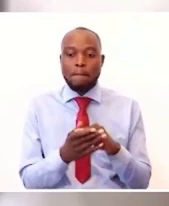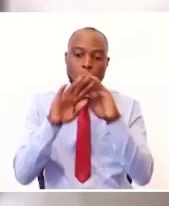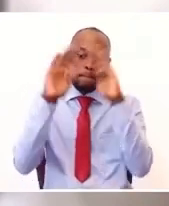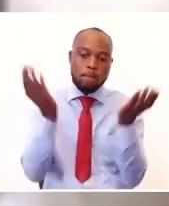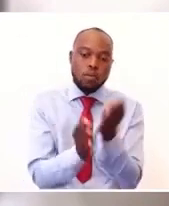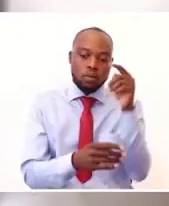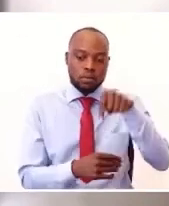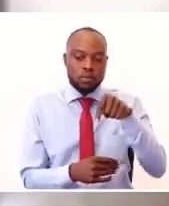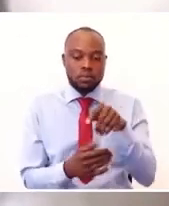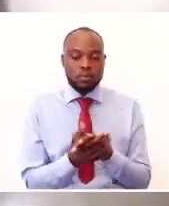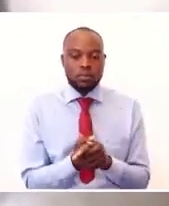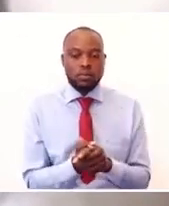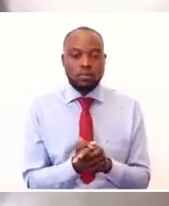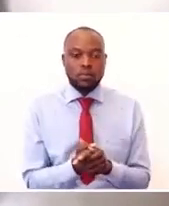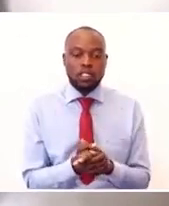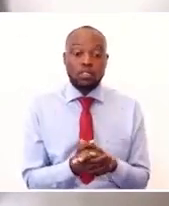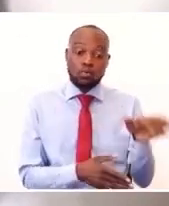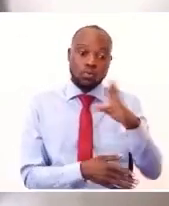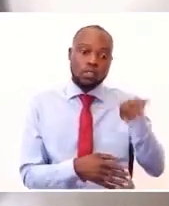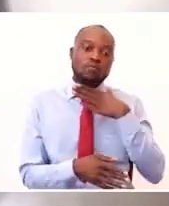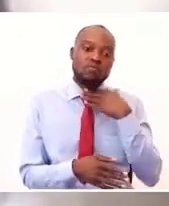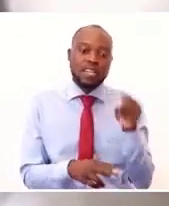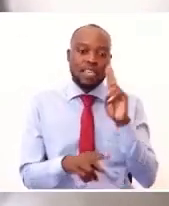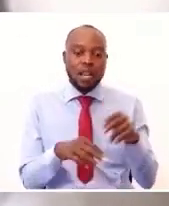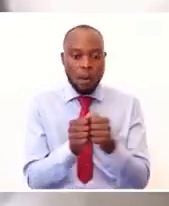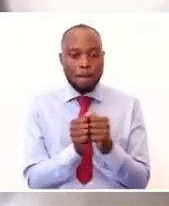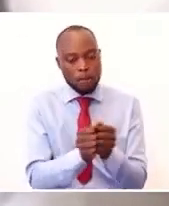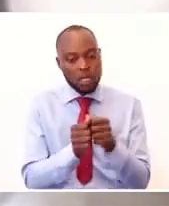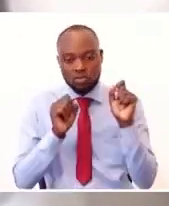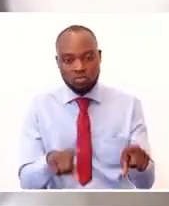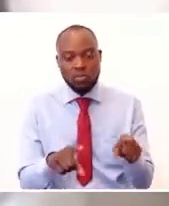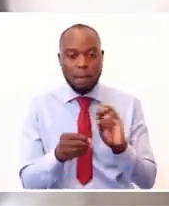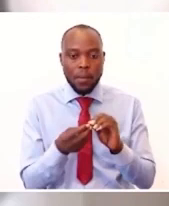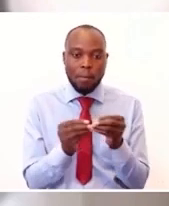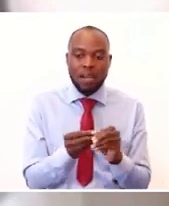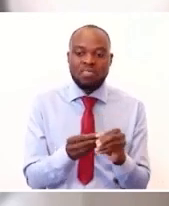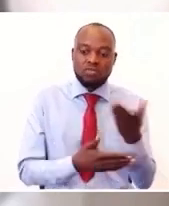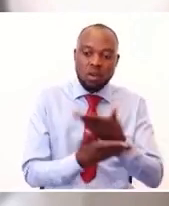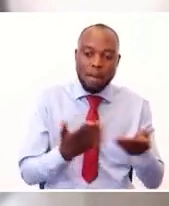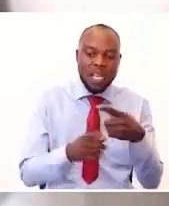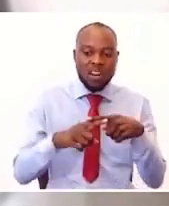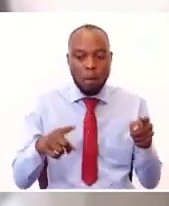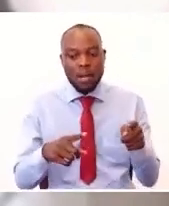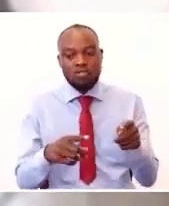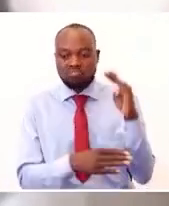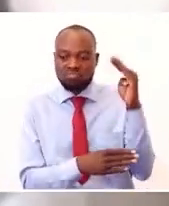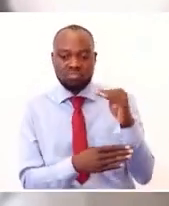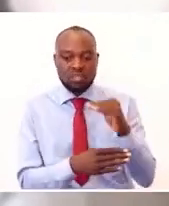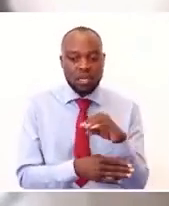And so a lot of these need to come together and start having cohesive treaty negotiations taking place, as well as